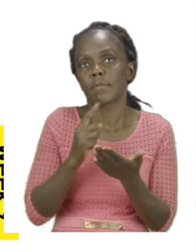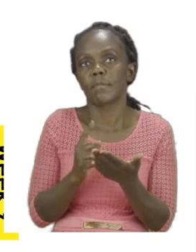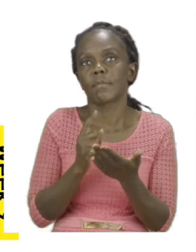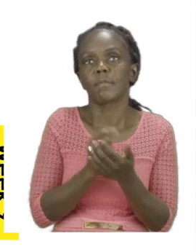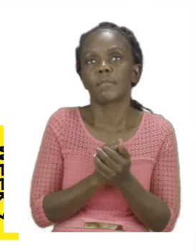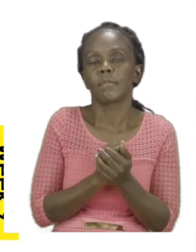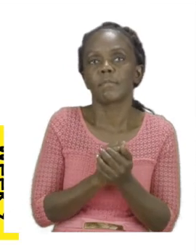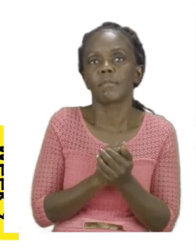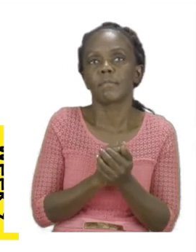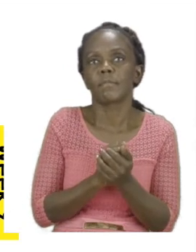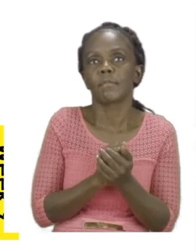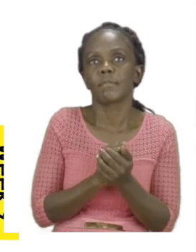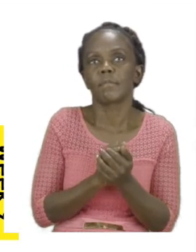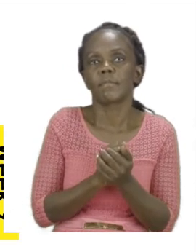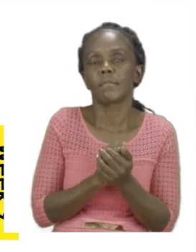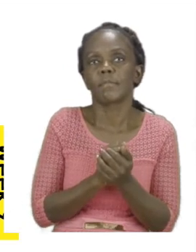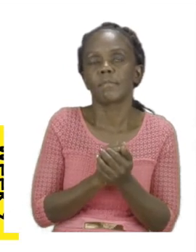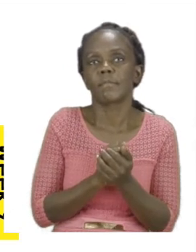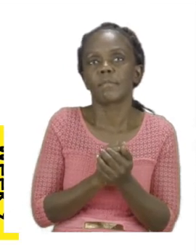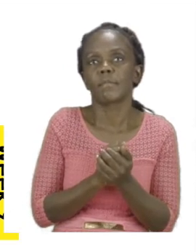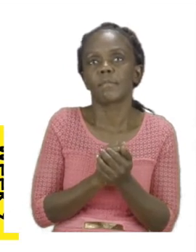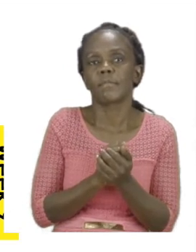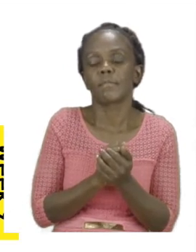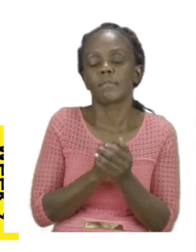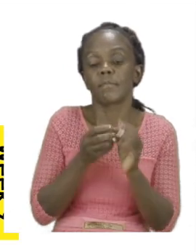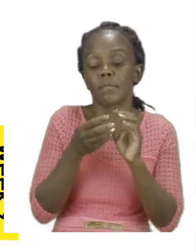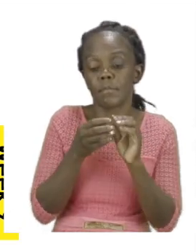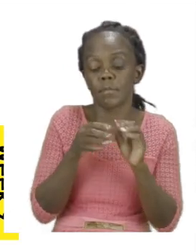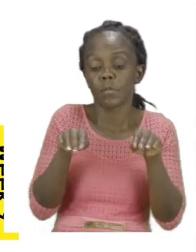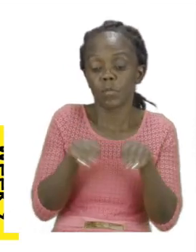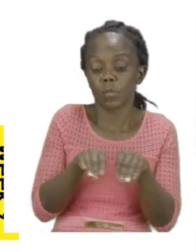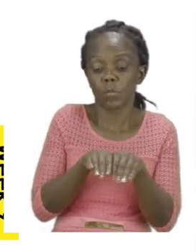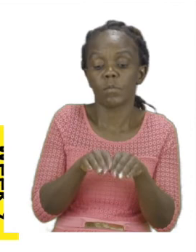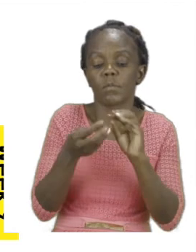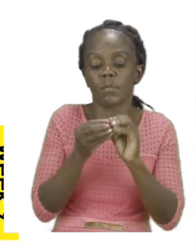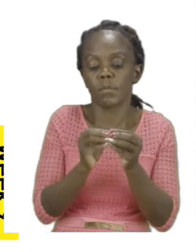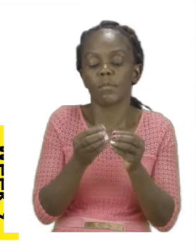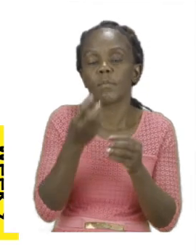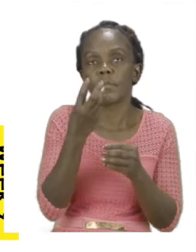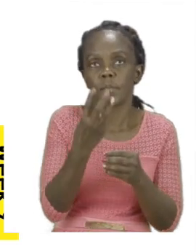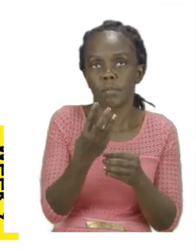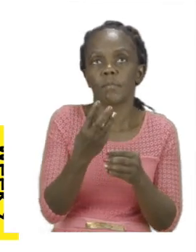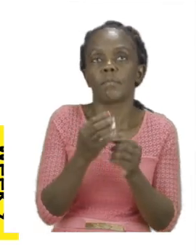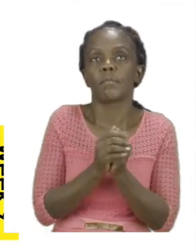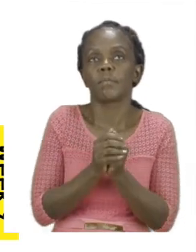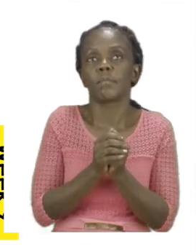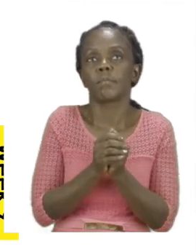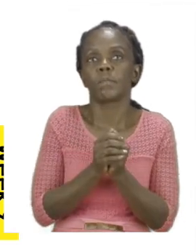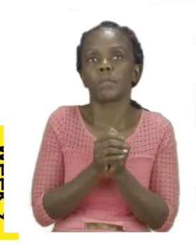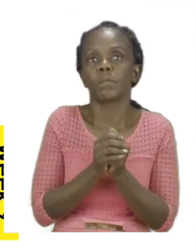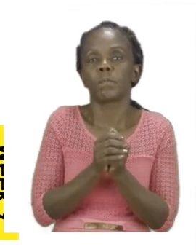we are going to be doing the number 3. It is going to be our job to circle all